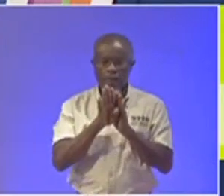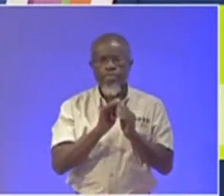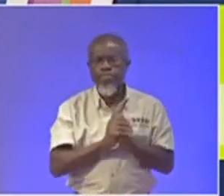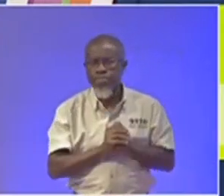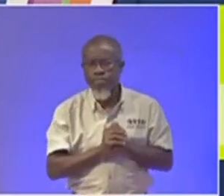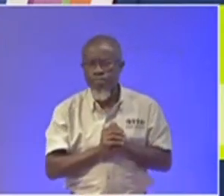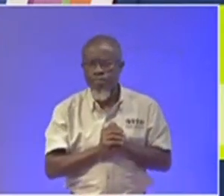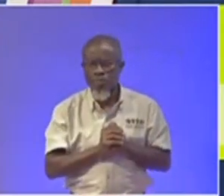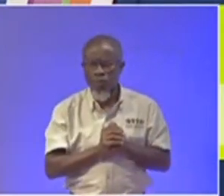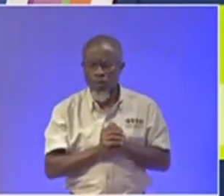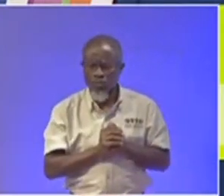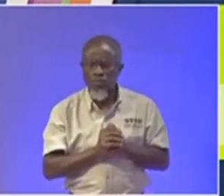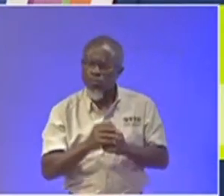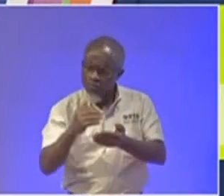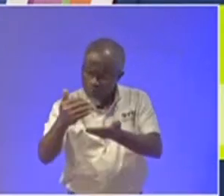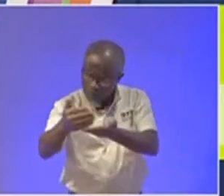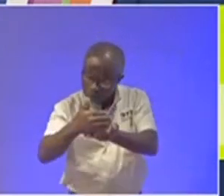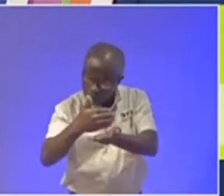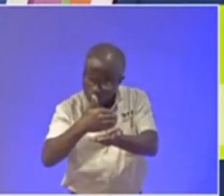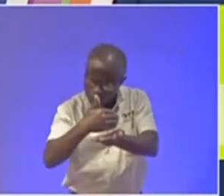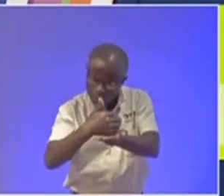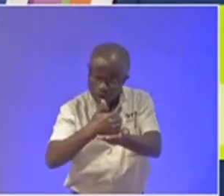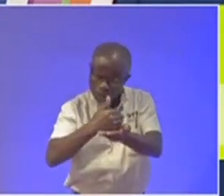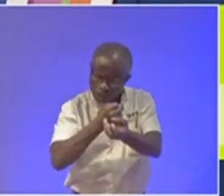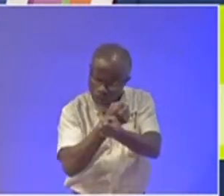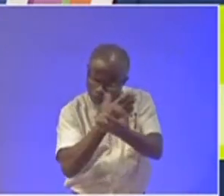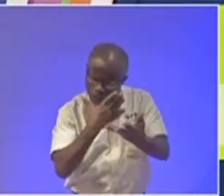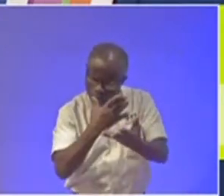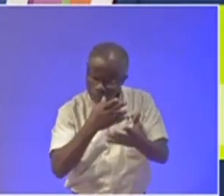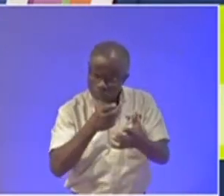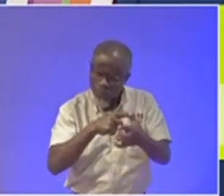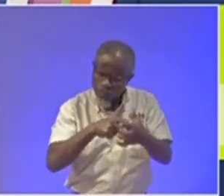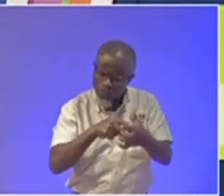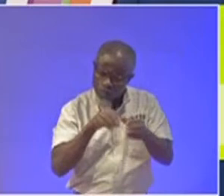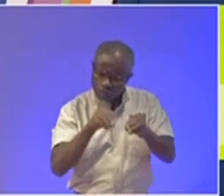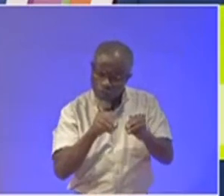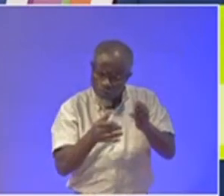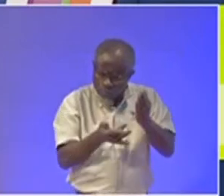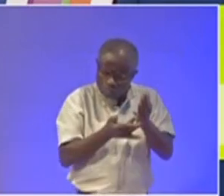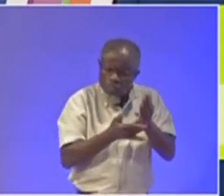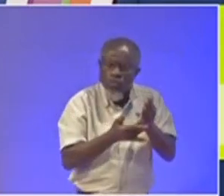getting the data, contextualizing it, and then